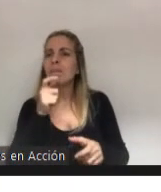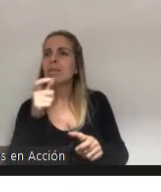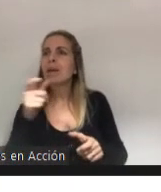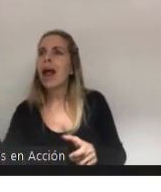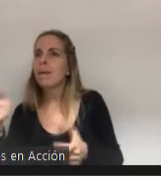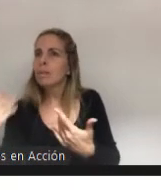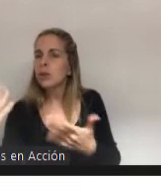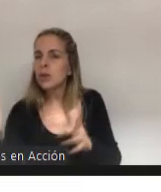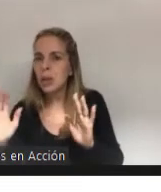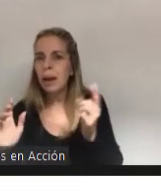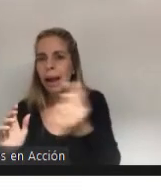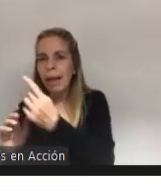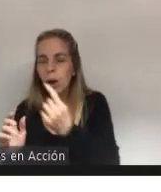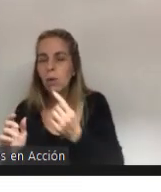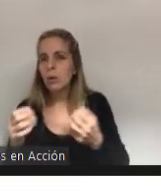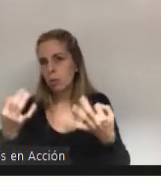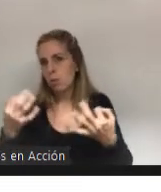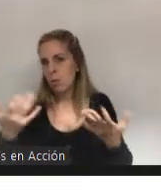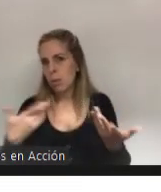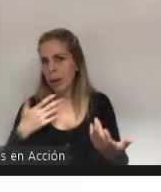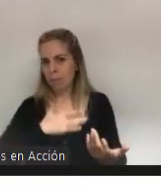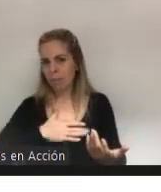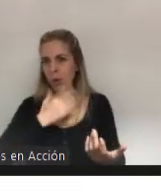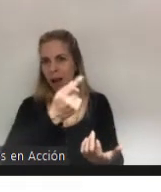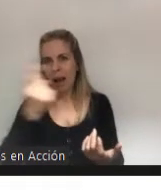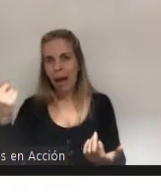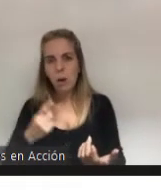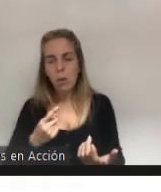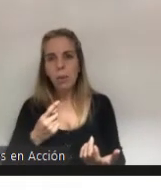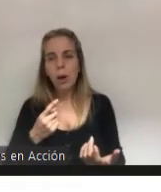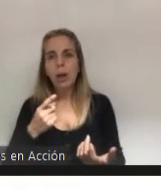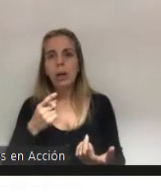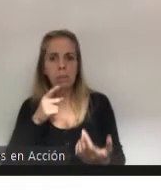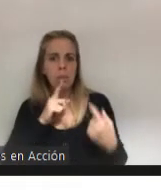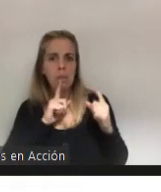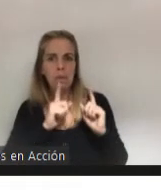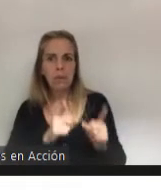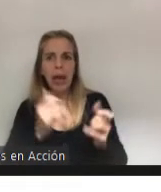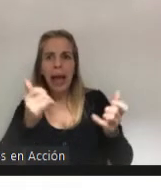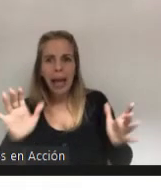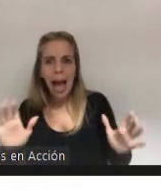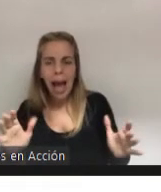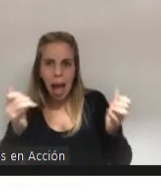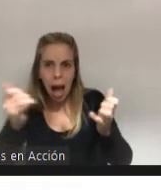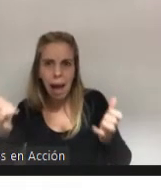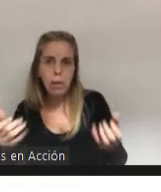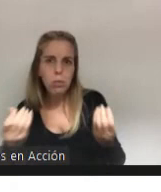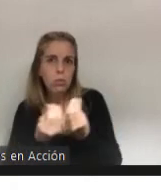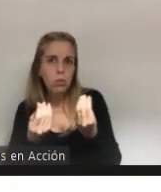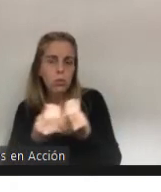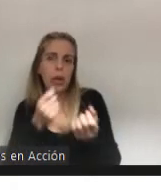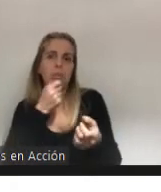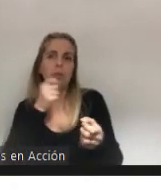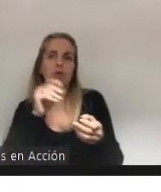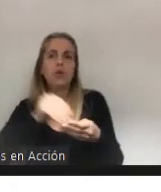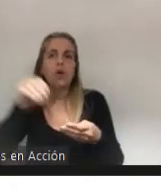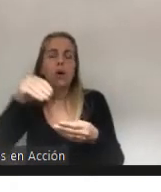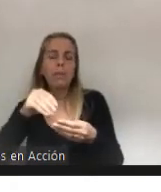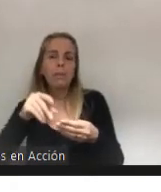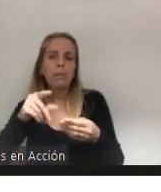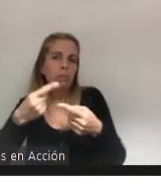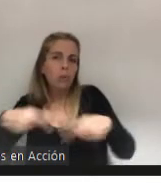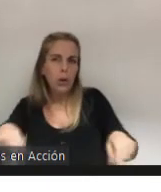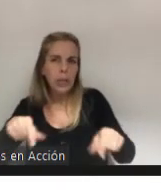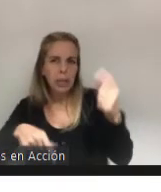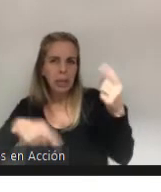possible is, in a way, promoted by all these voices. And I commend the fact